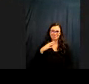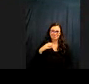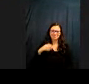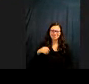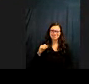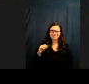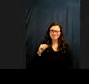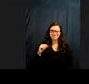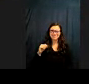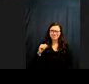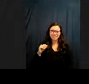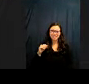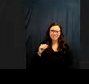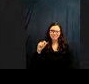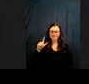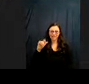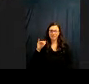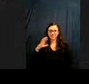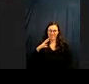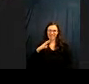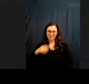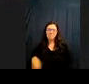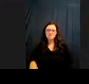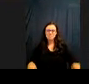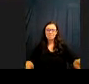You're Alice, you are fine. I'm talking to Elizabeth, the interpreter.